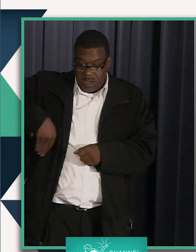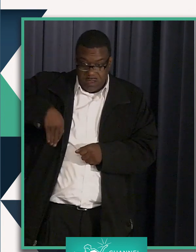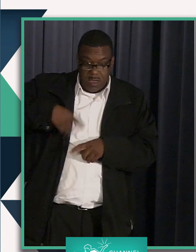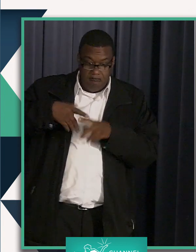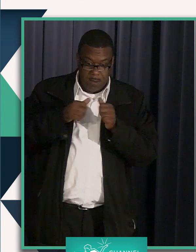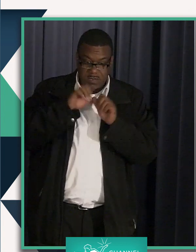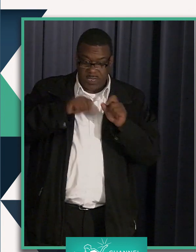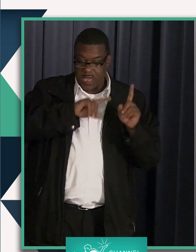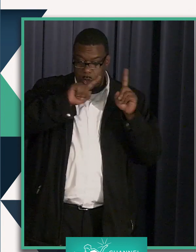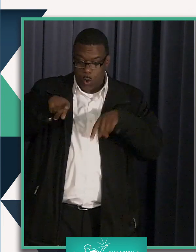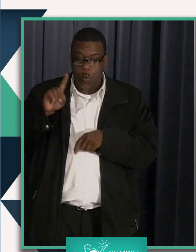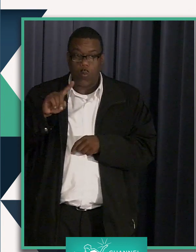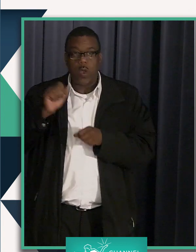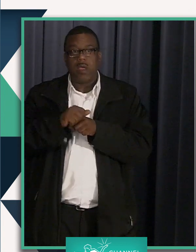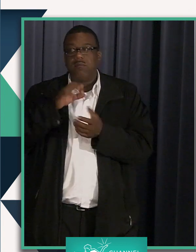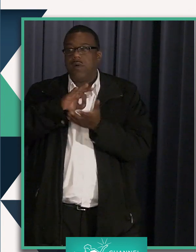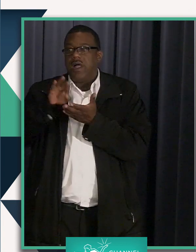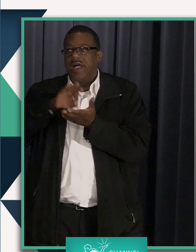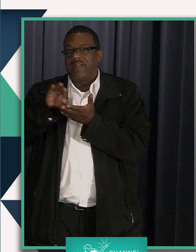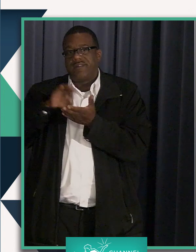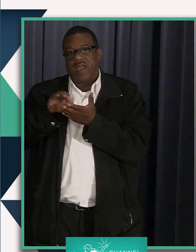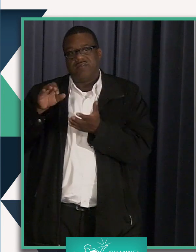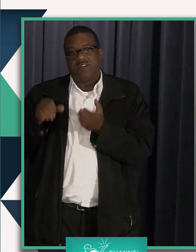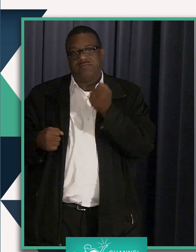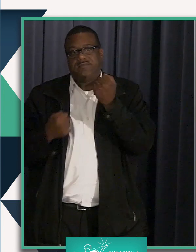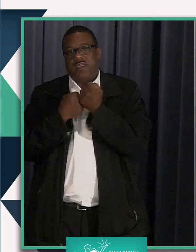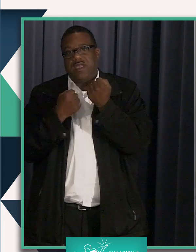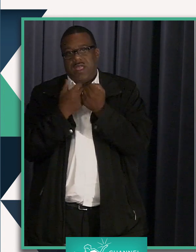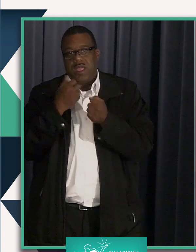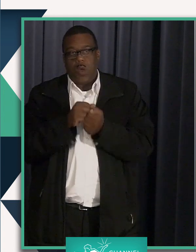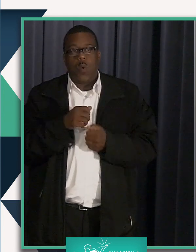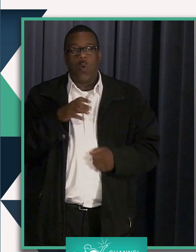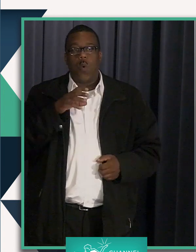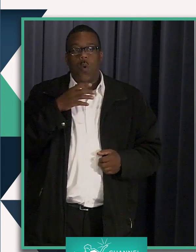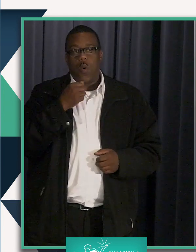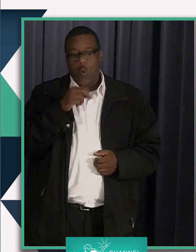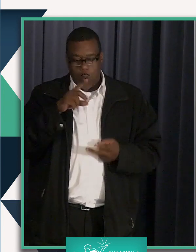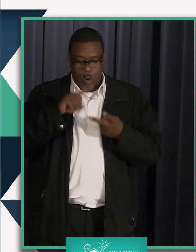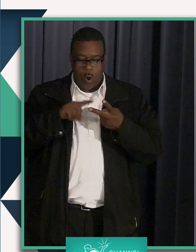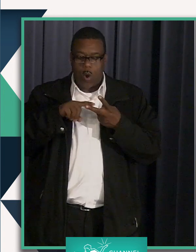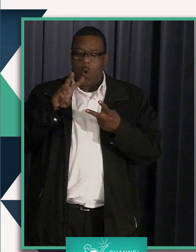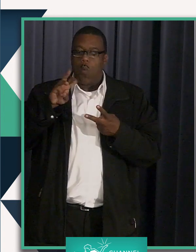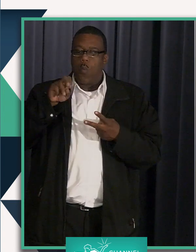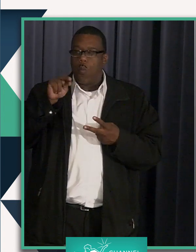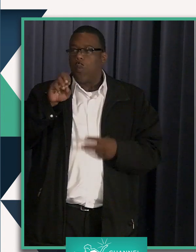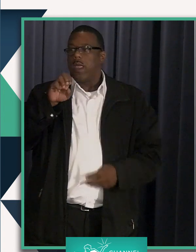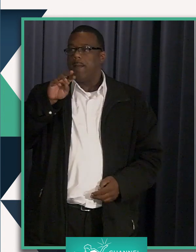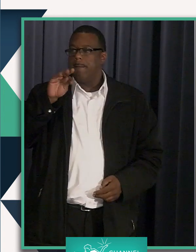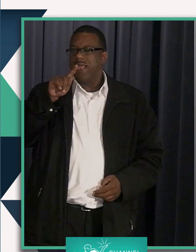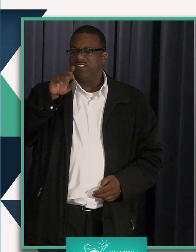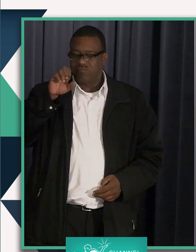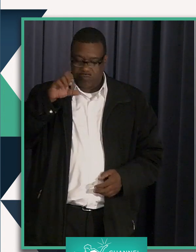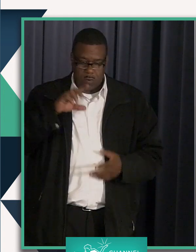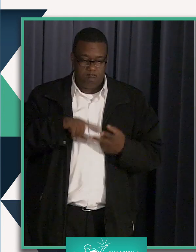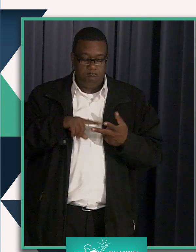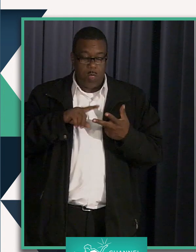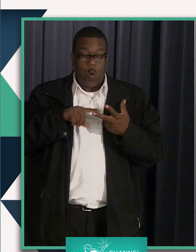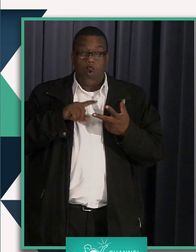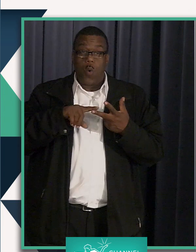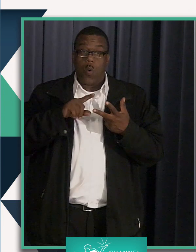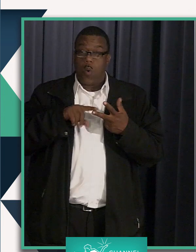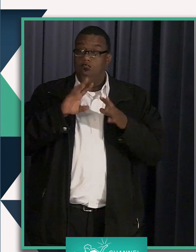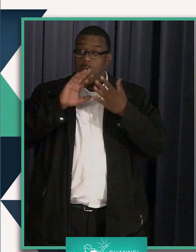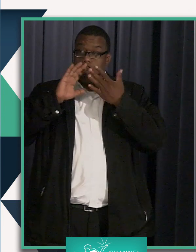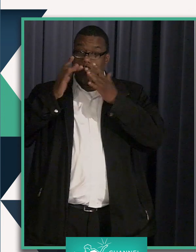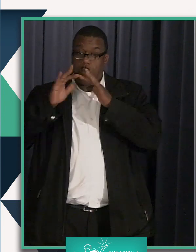Aid or Wayne Metro, or go to the website, irs.gov. If you go to the